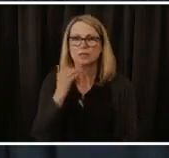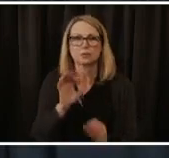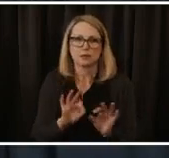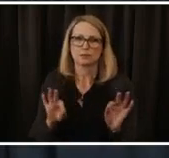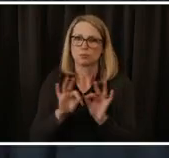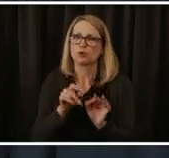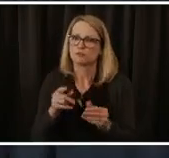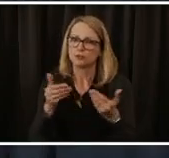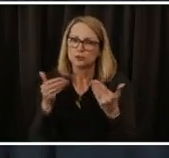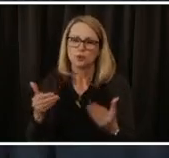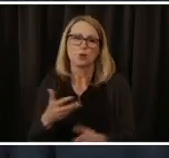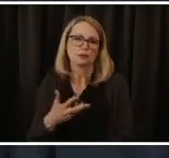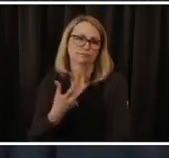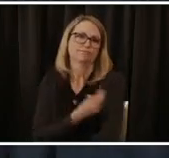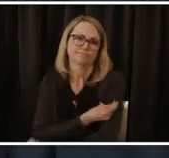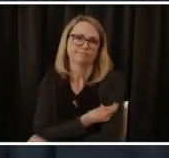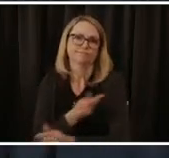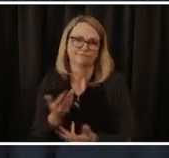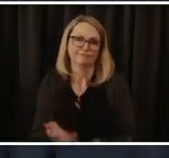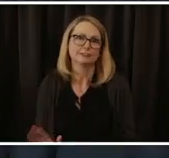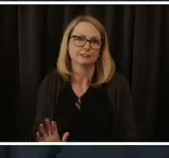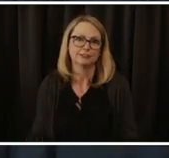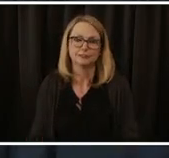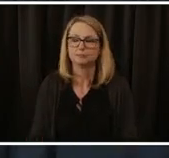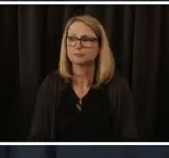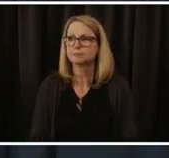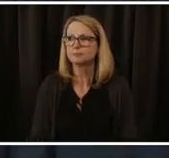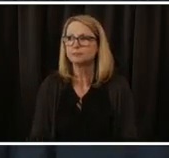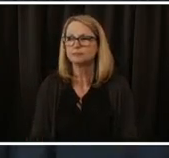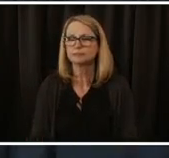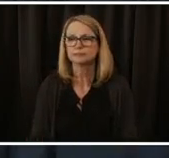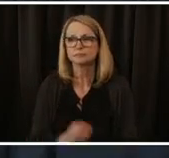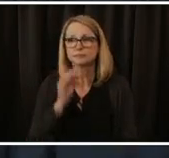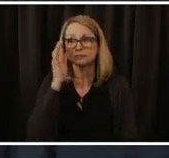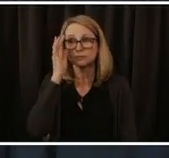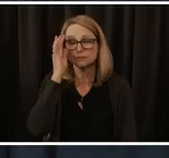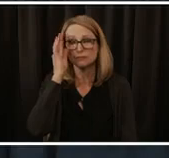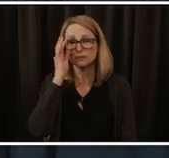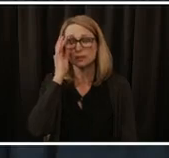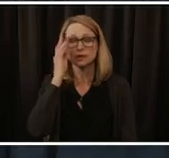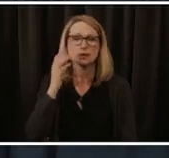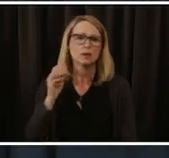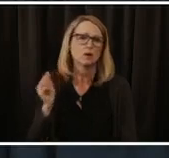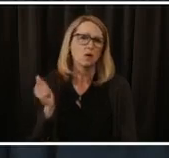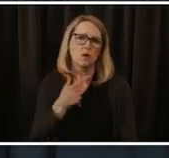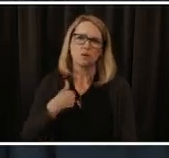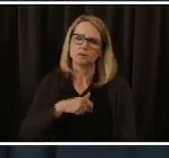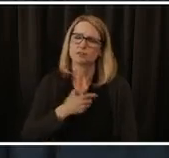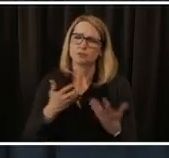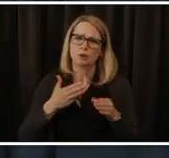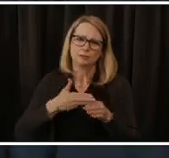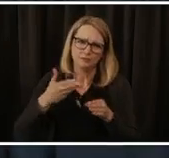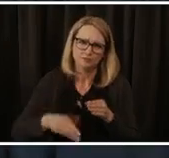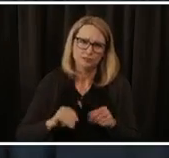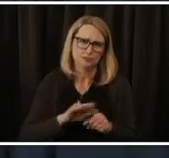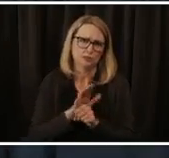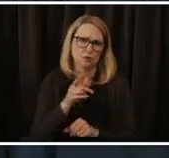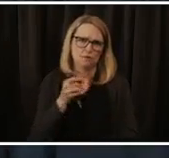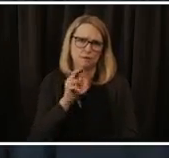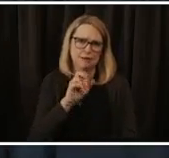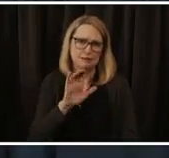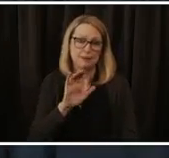that done. We all want to experience the end of this pandemic, and the sooner that we can achieve